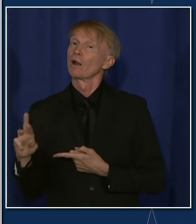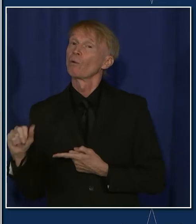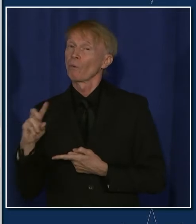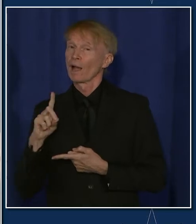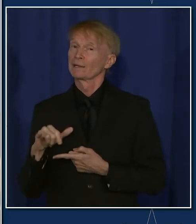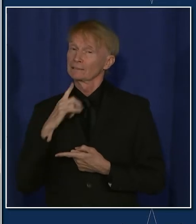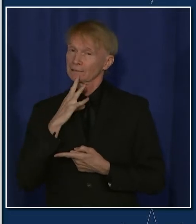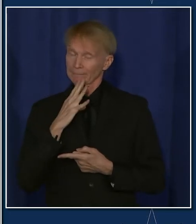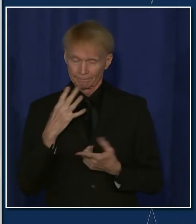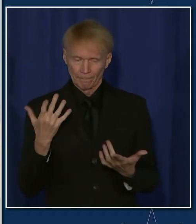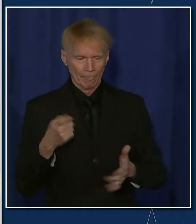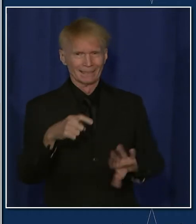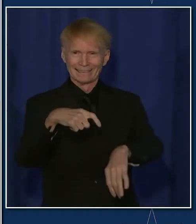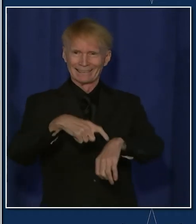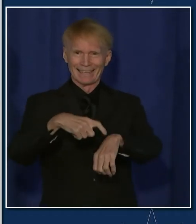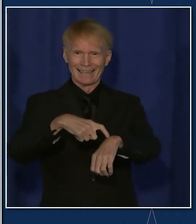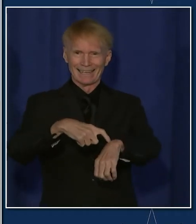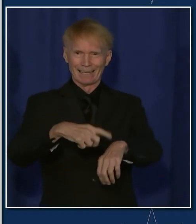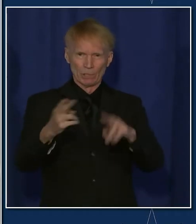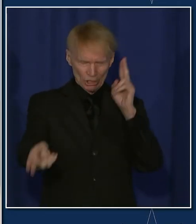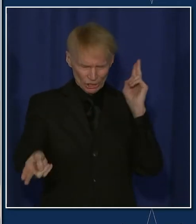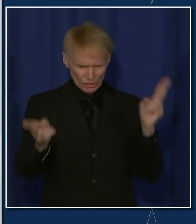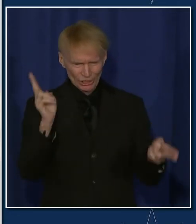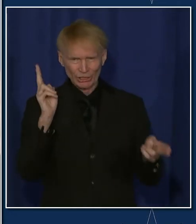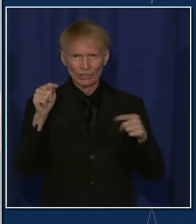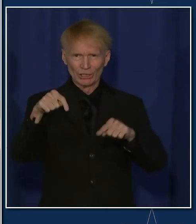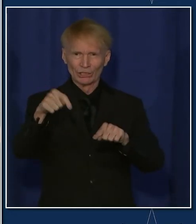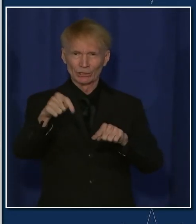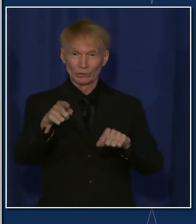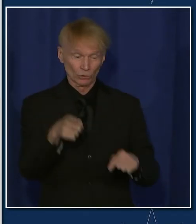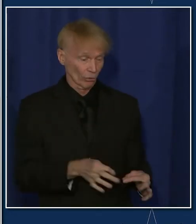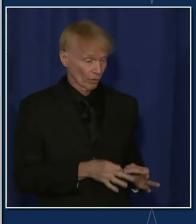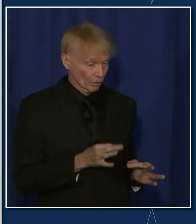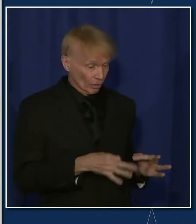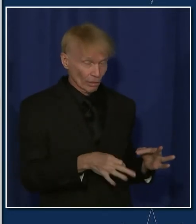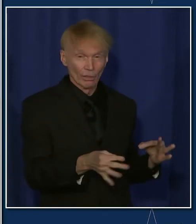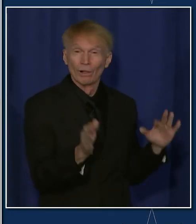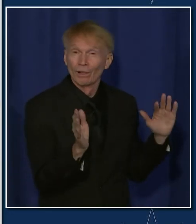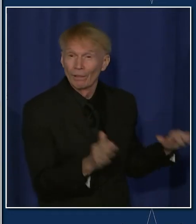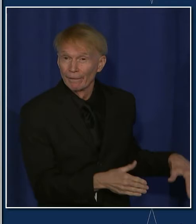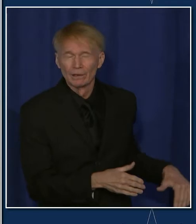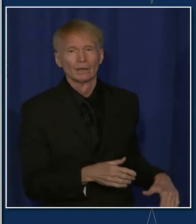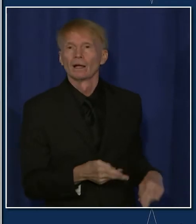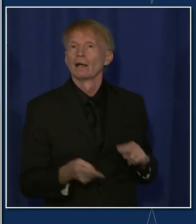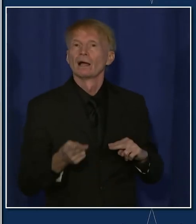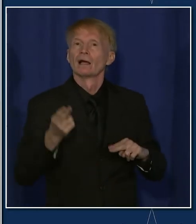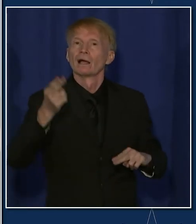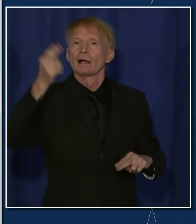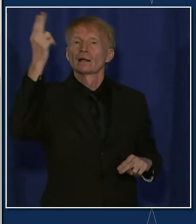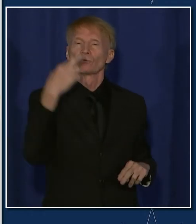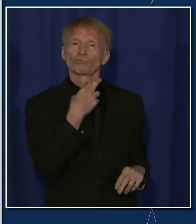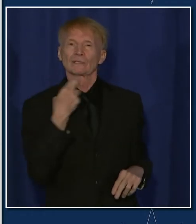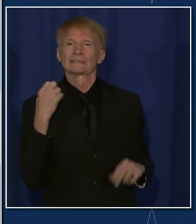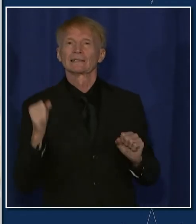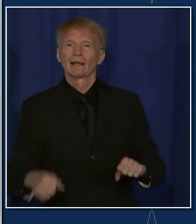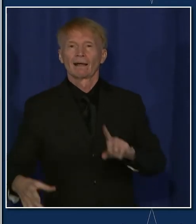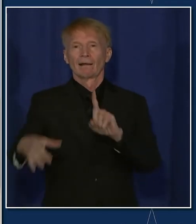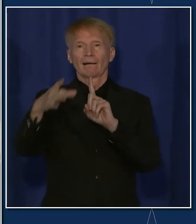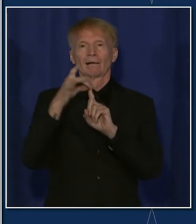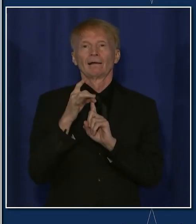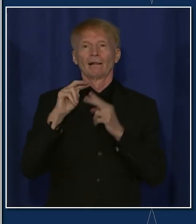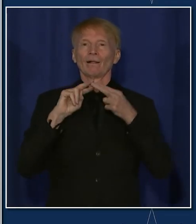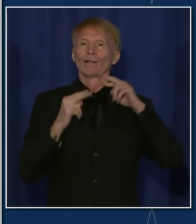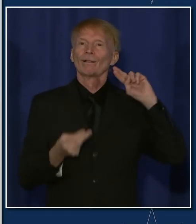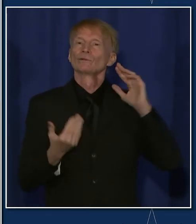the time is urgent. The longer you wait, the higher your risk of another